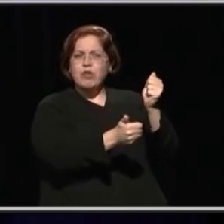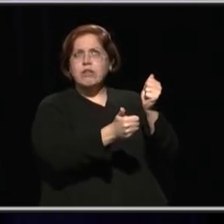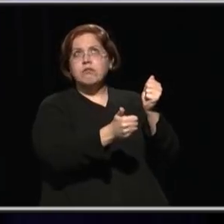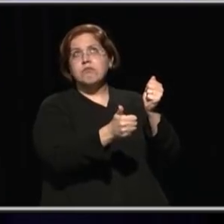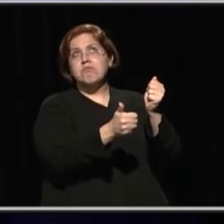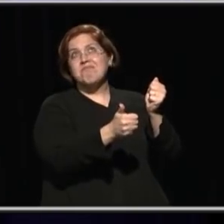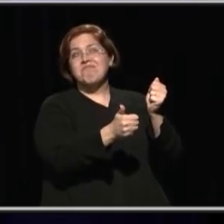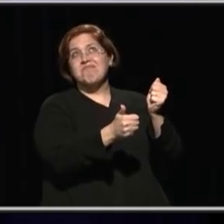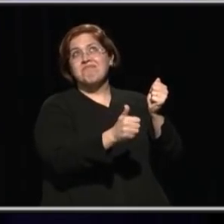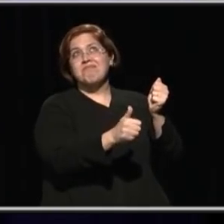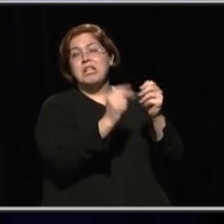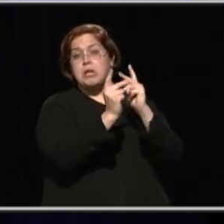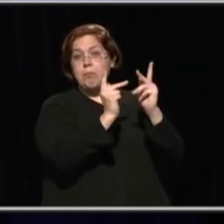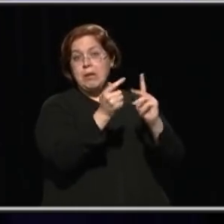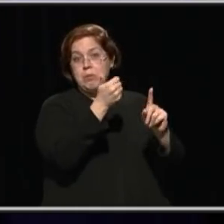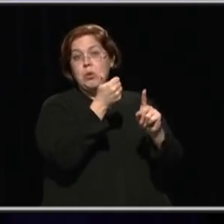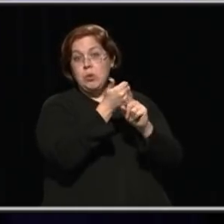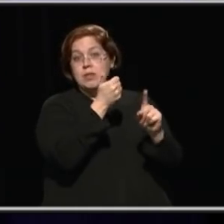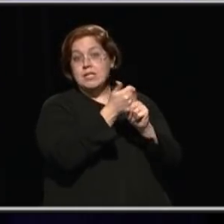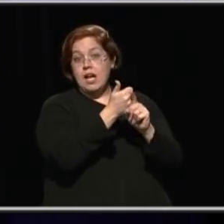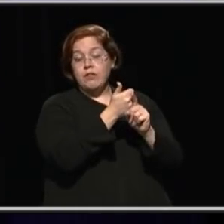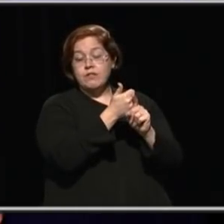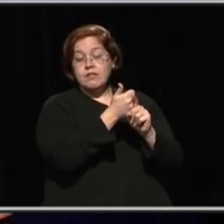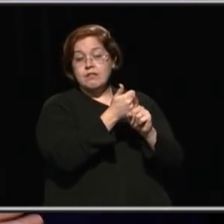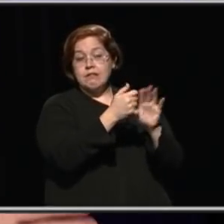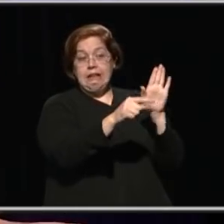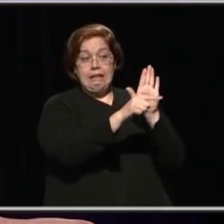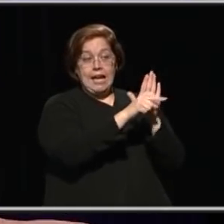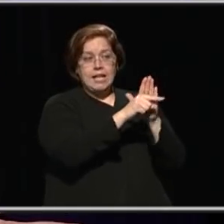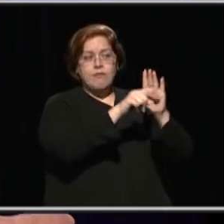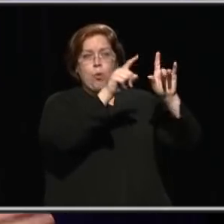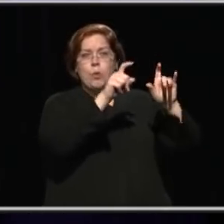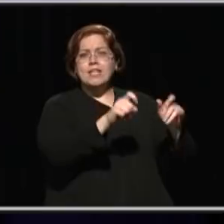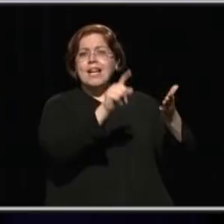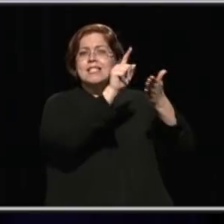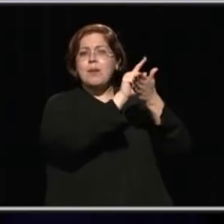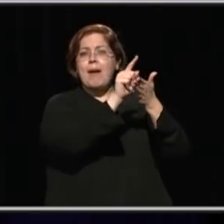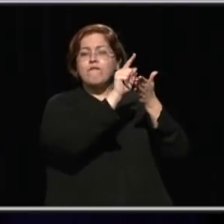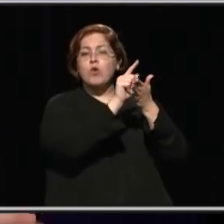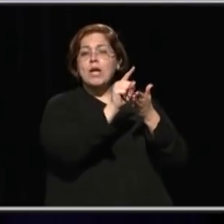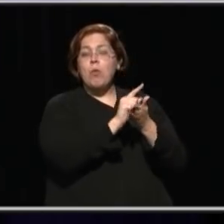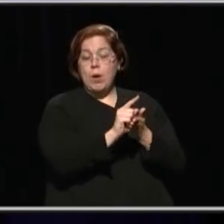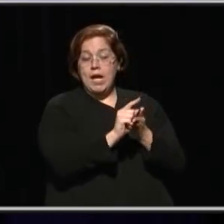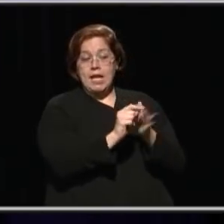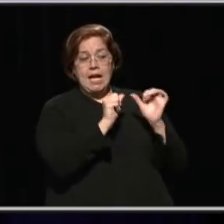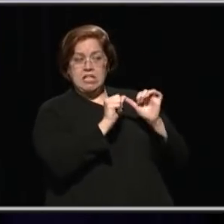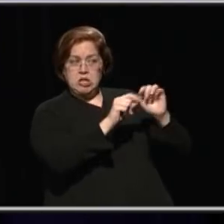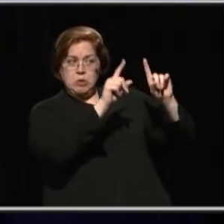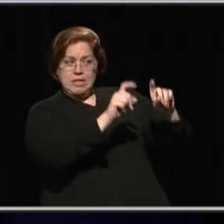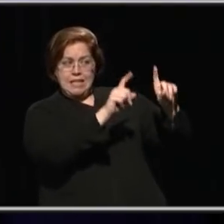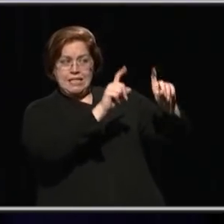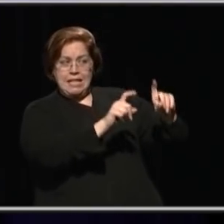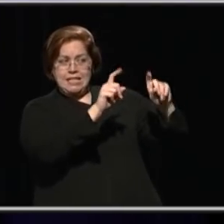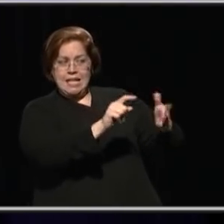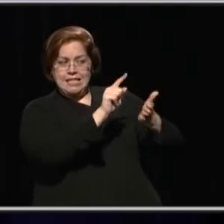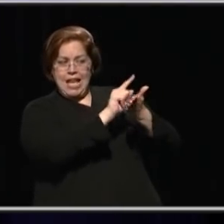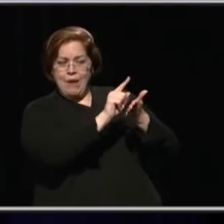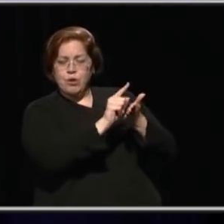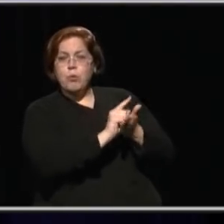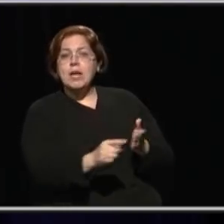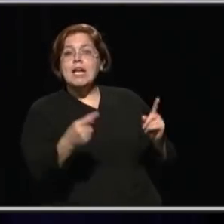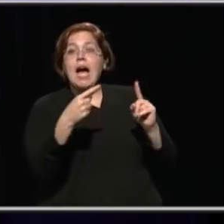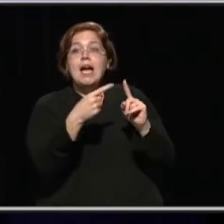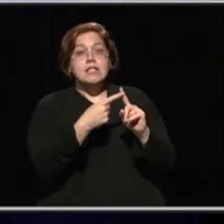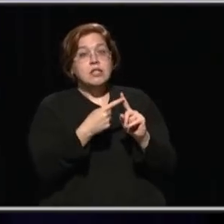every week the people who were already negative with the last test, and keep on retesting every week until you